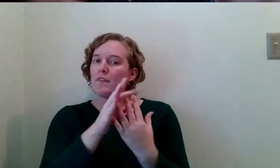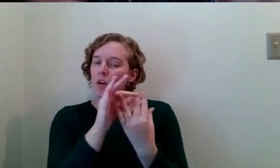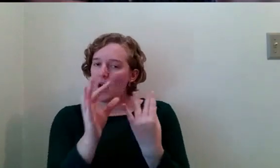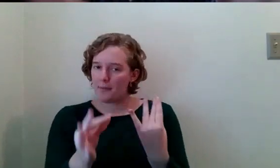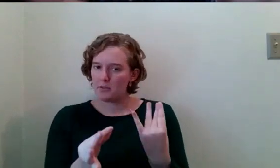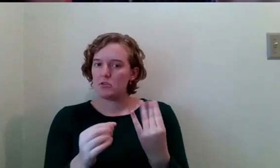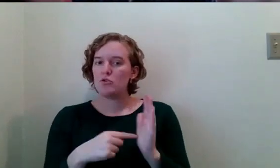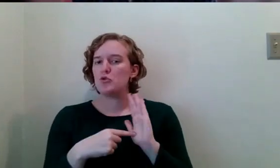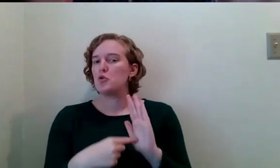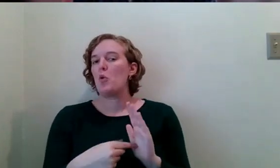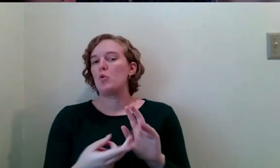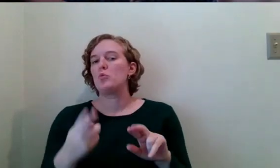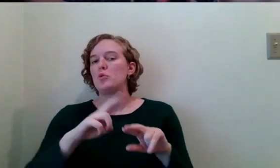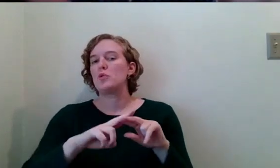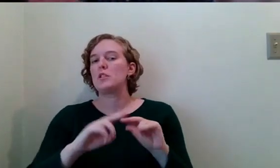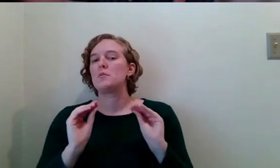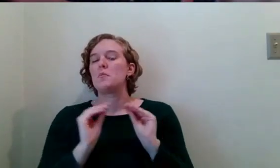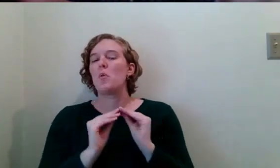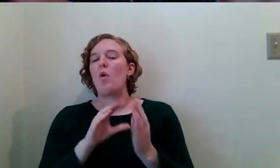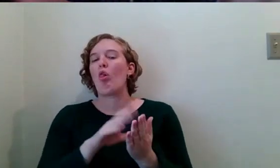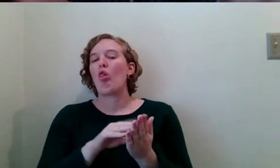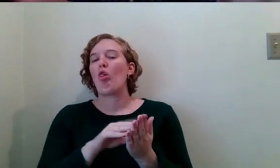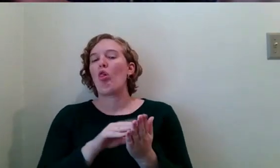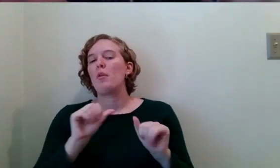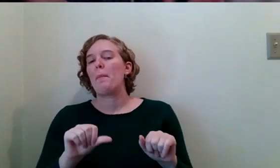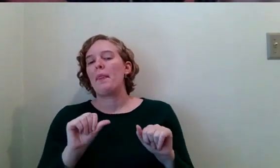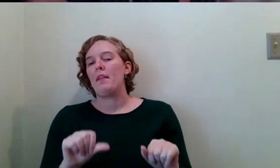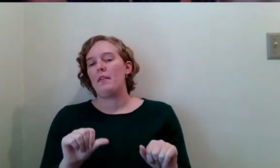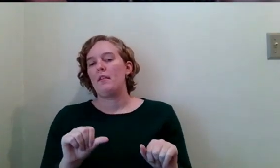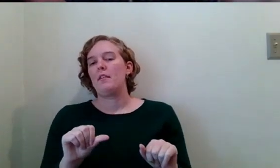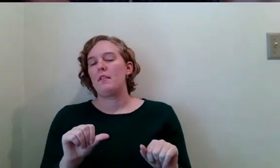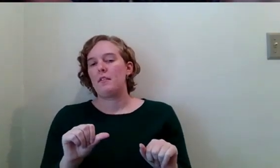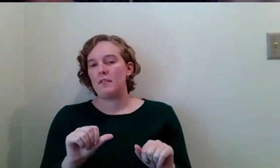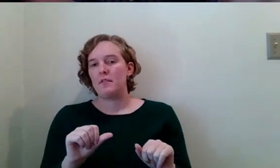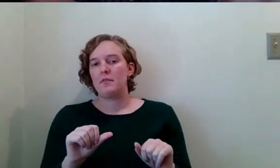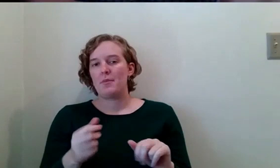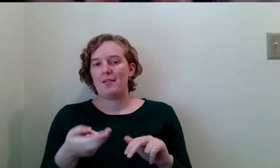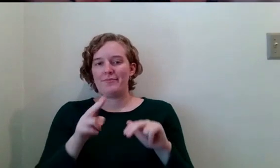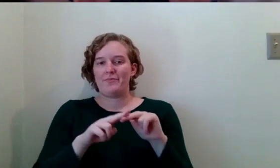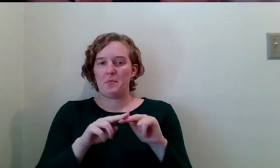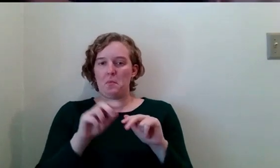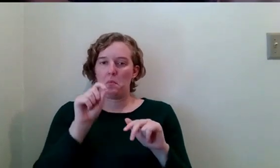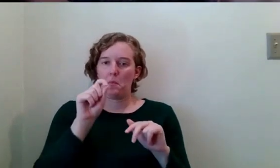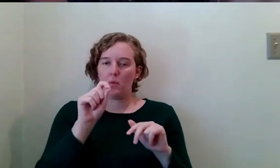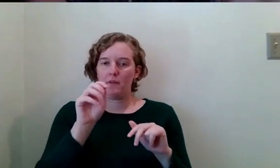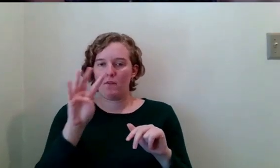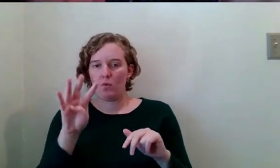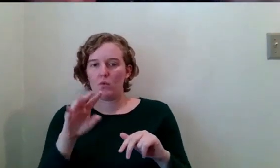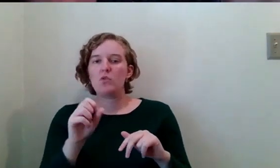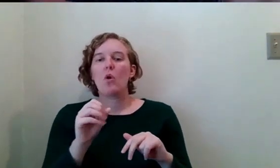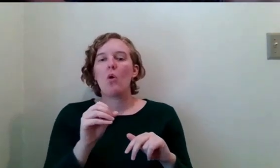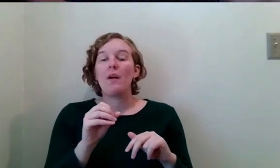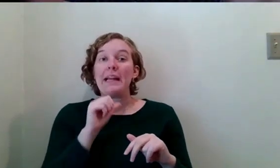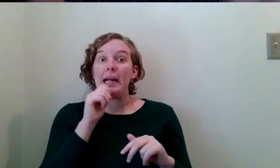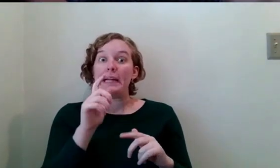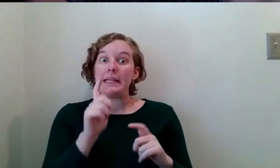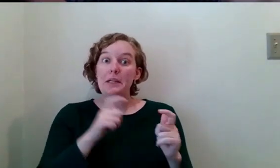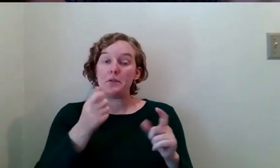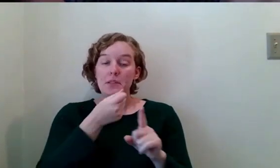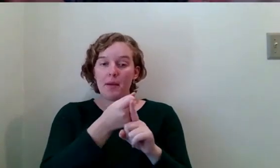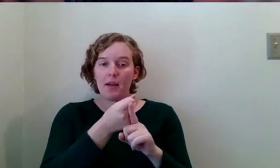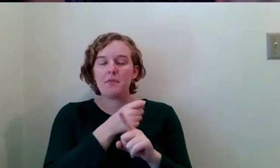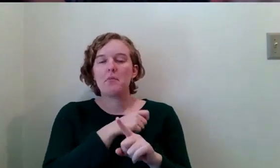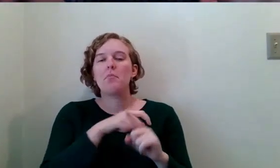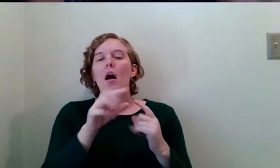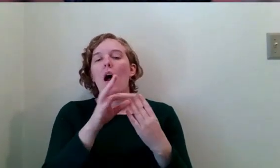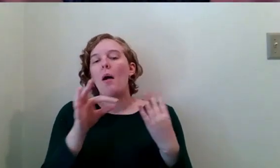to increase learnability by a Cohen's d of 0.4, which is not very much. In other words, it's not a huge effect, and if it's